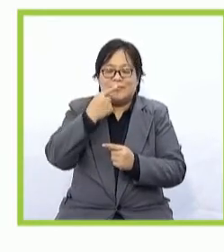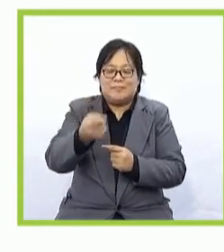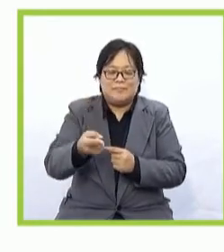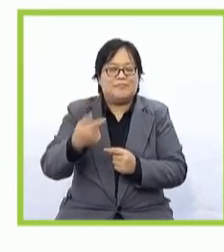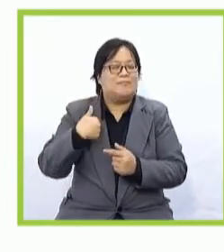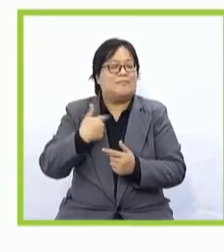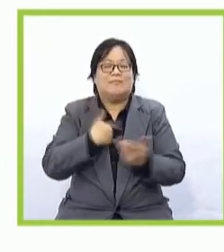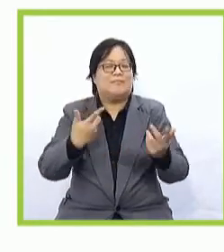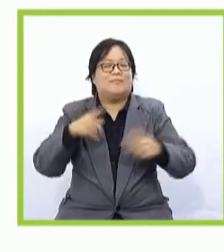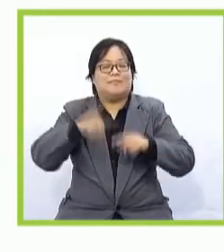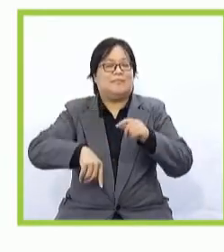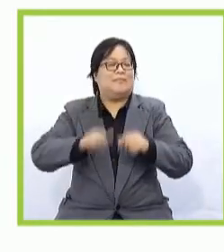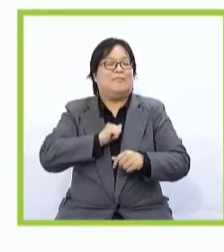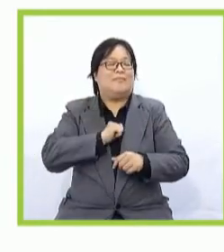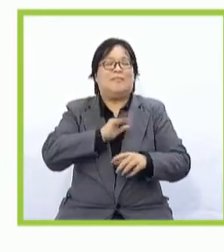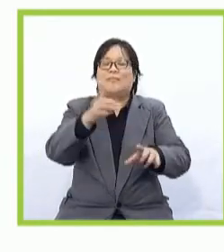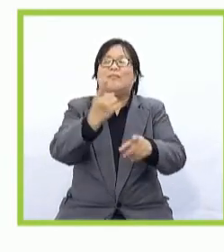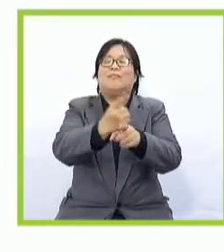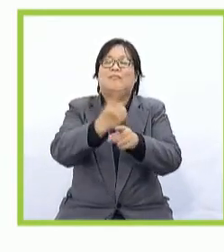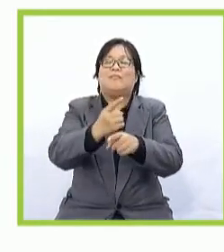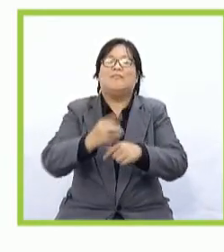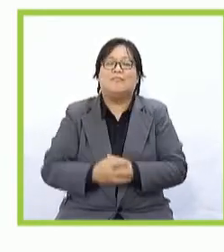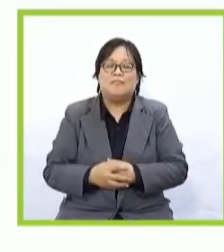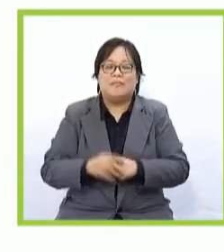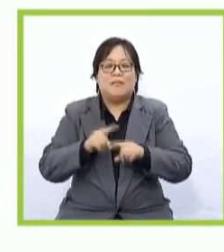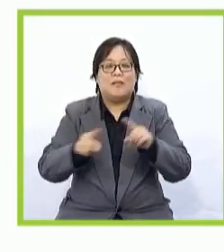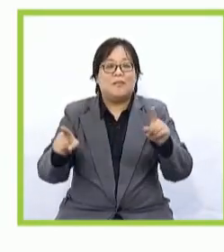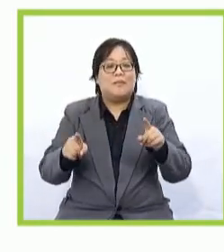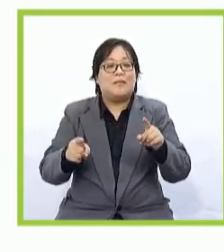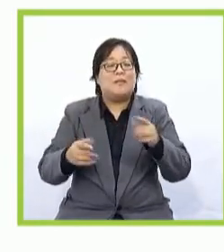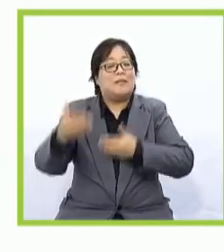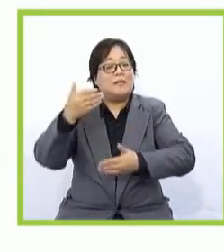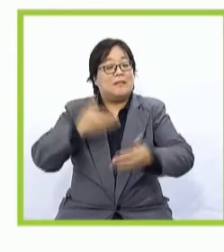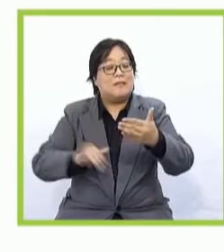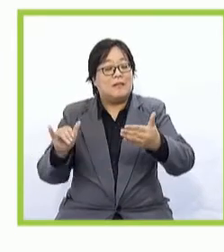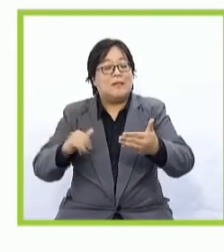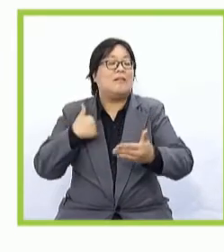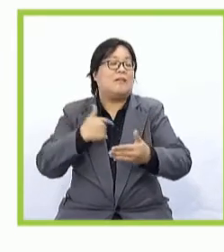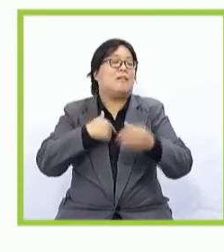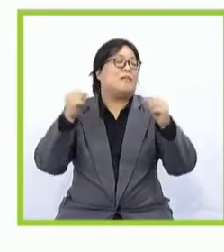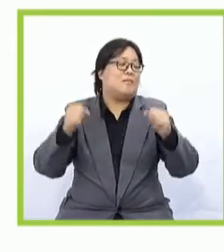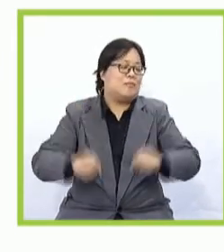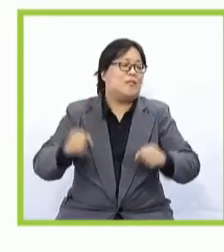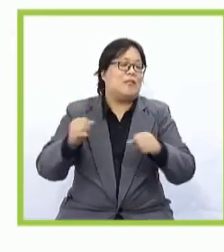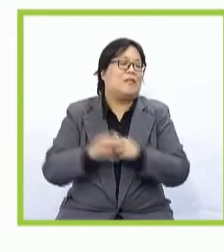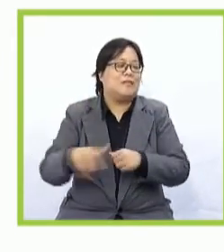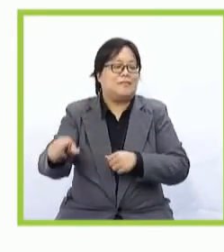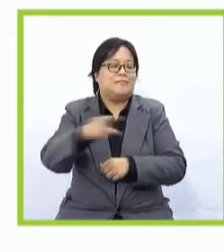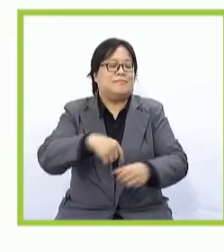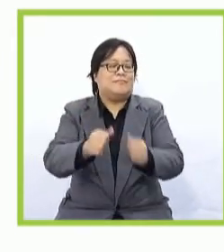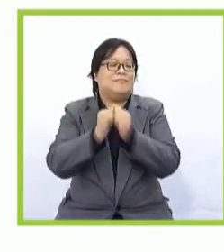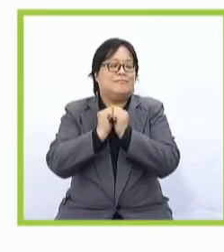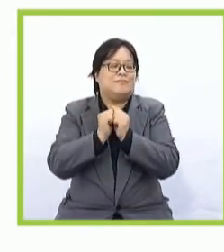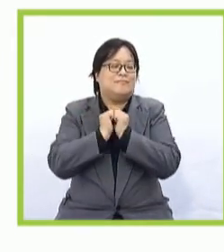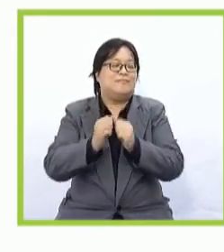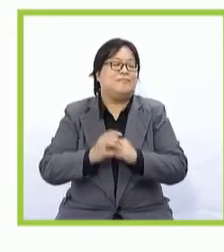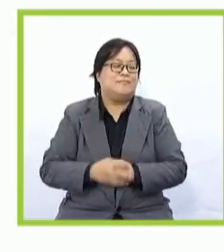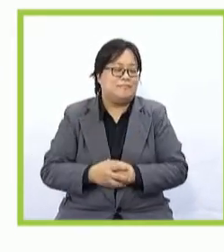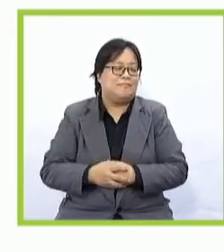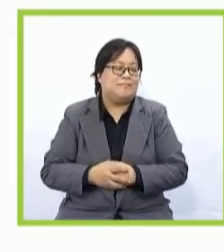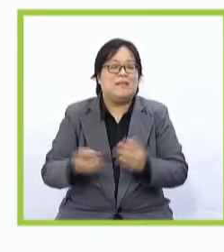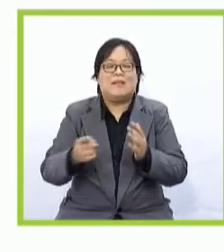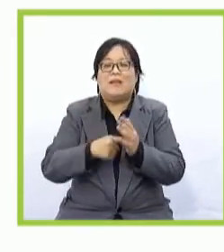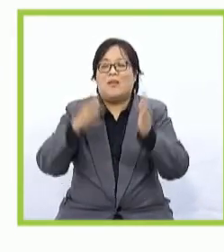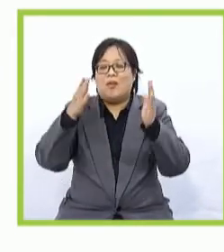can't on our own, you're absolutely right. But the flip side of that is that we can together. Sometimes